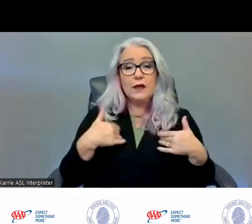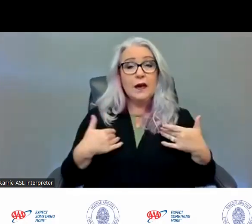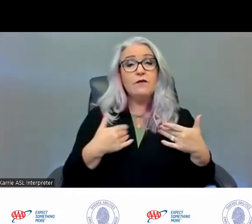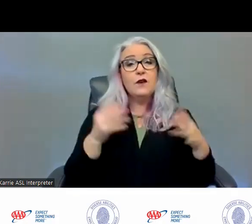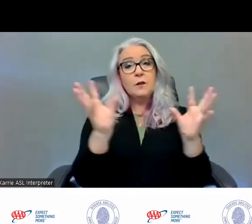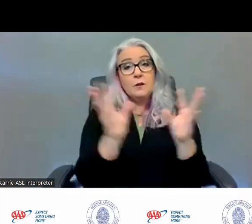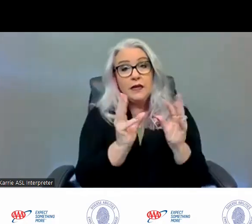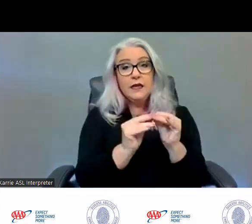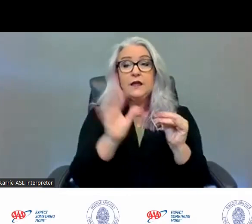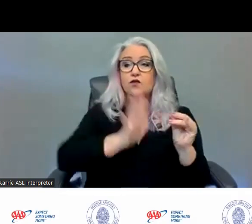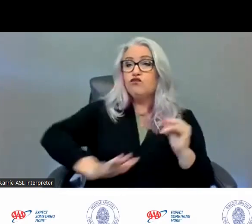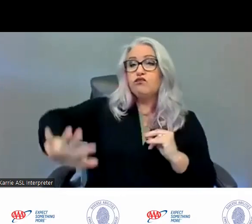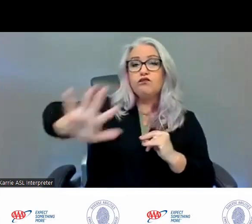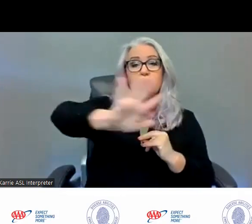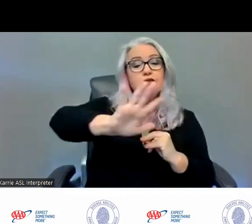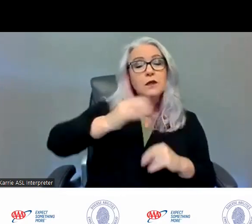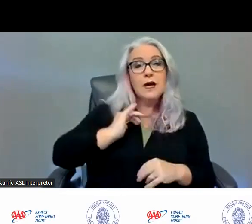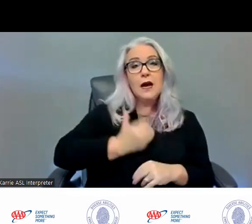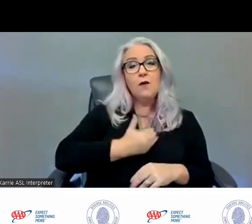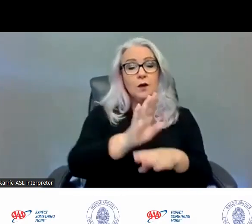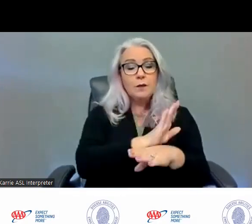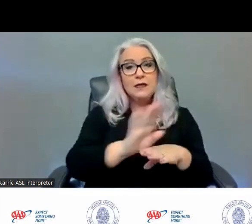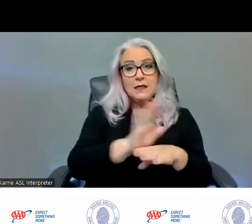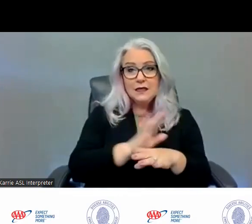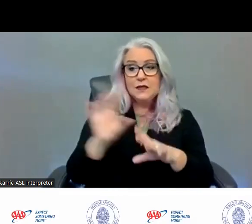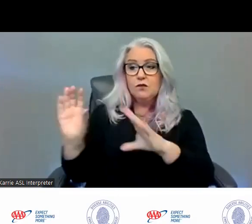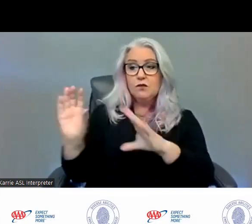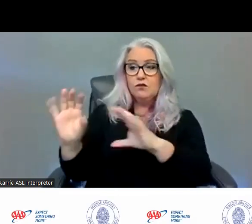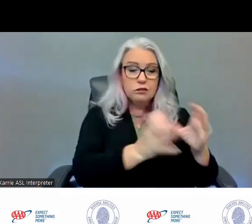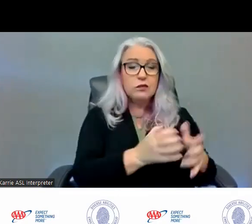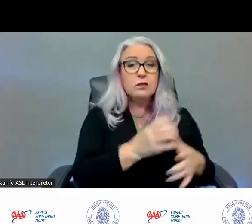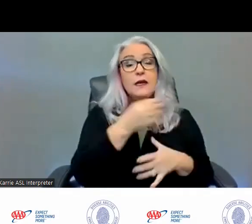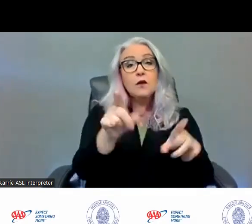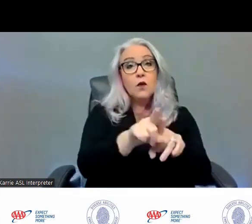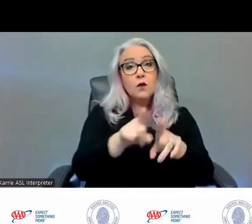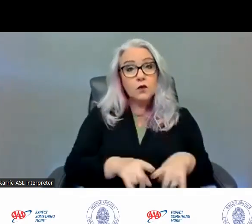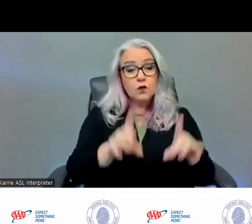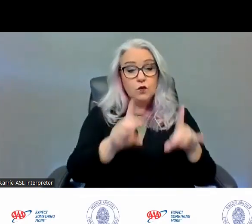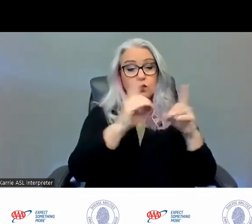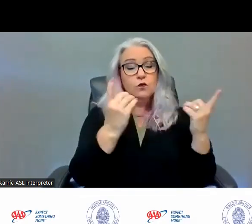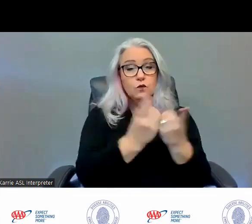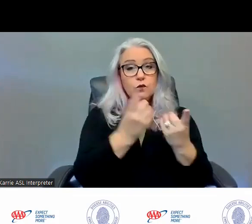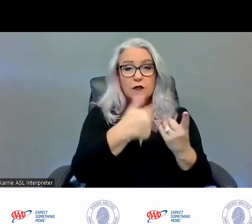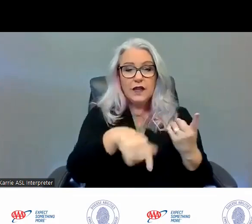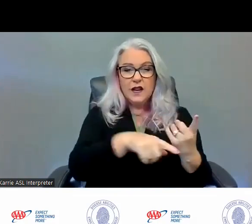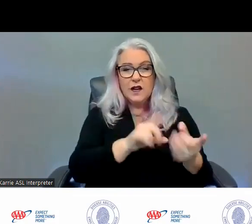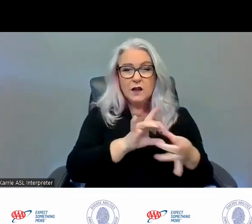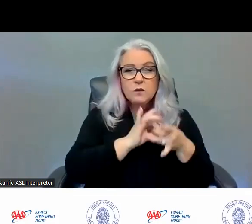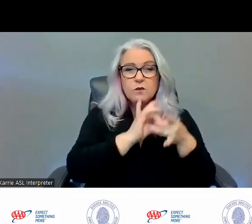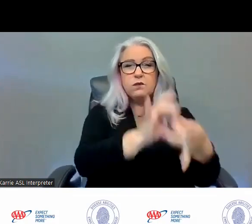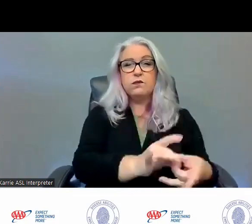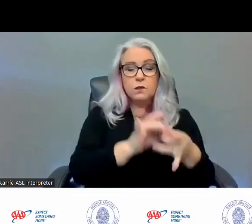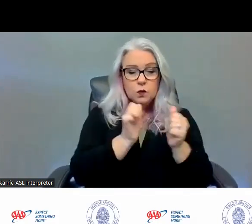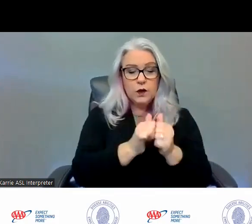our business lines, but also from our departments that are really key to our corporate culture. For